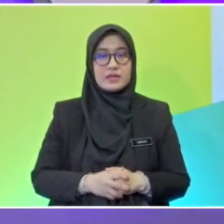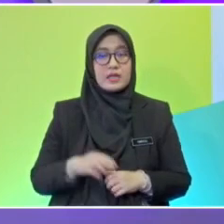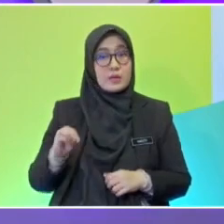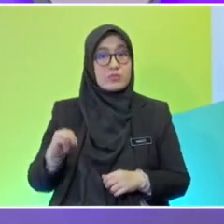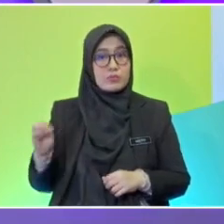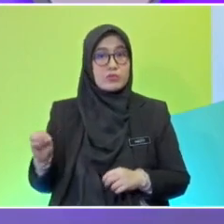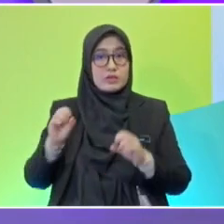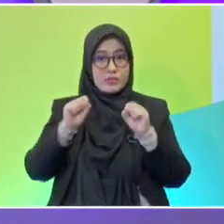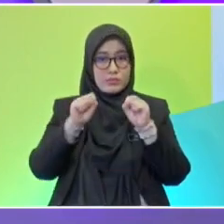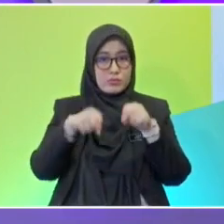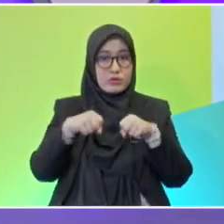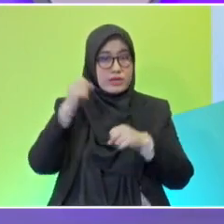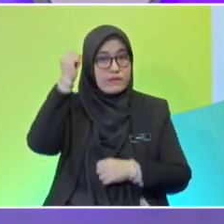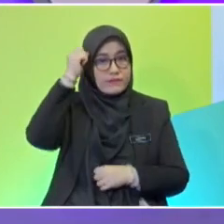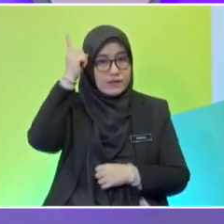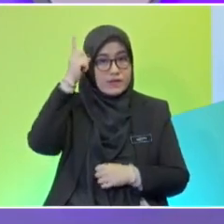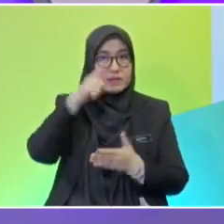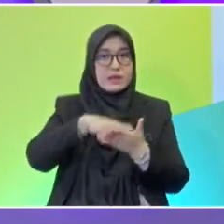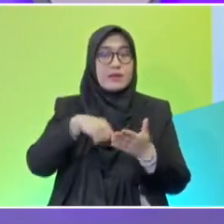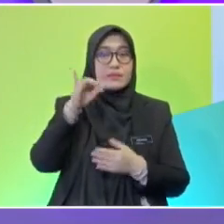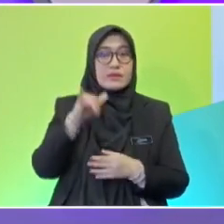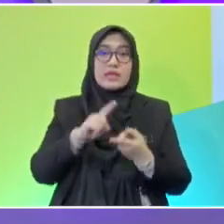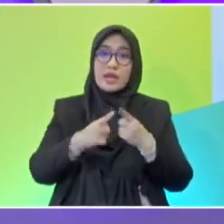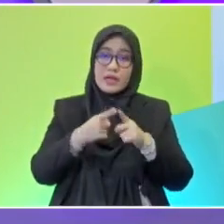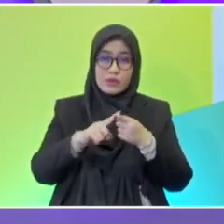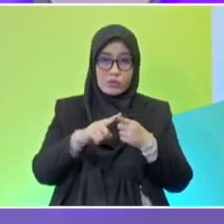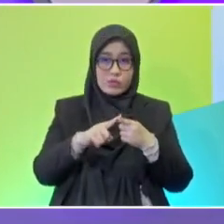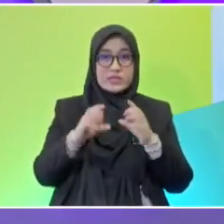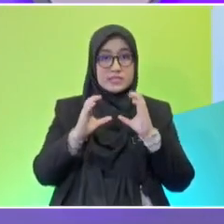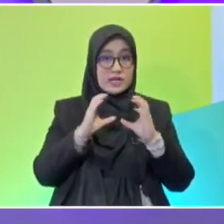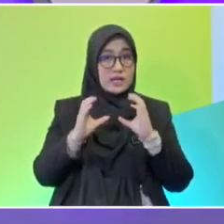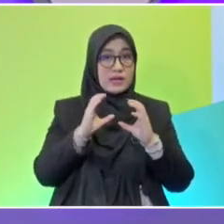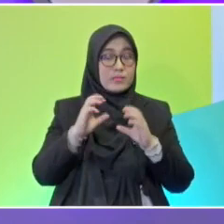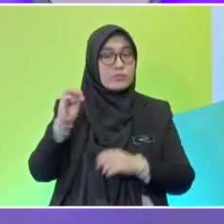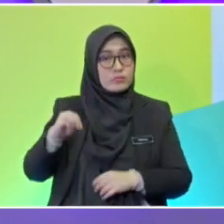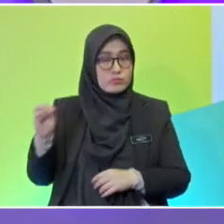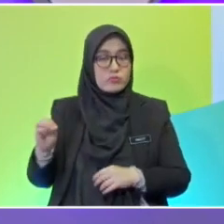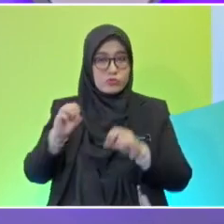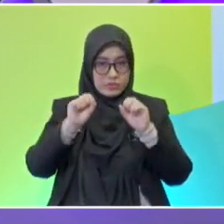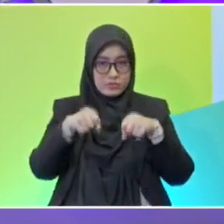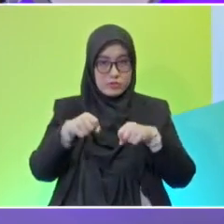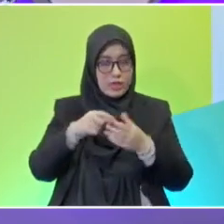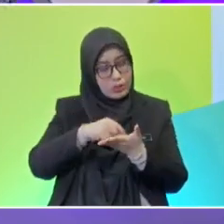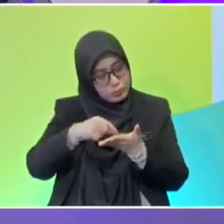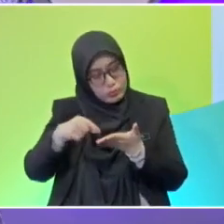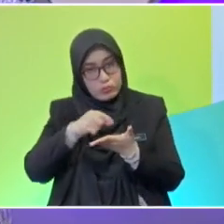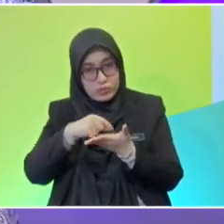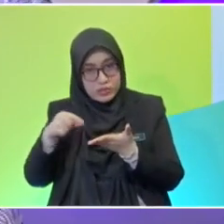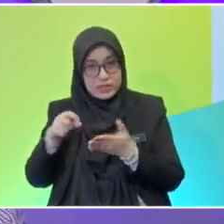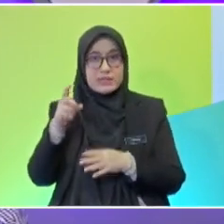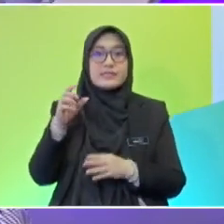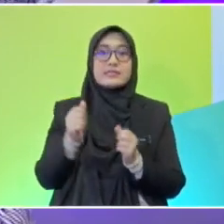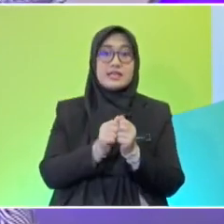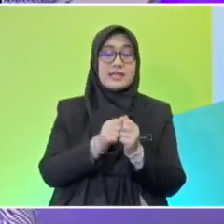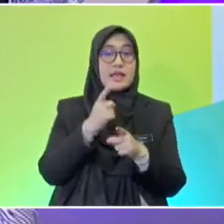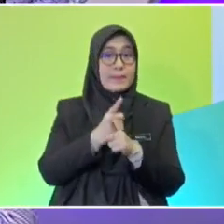to understand what their friends tell them, they'll be able to jot down the information given by their friends. So that shows me